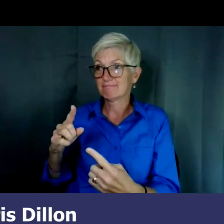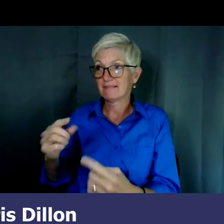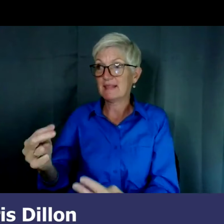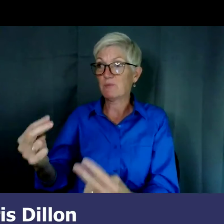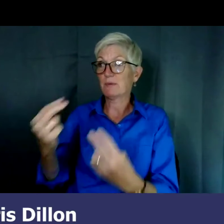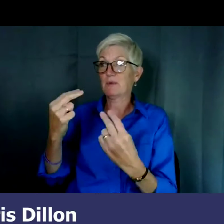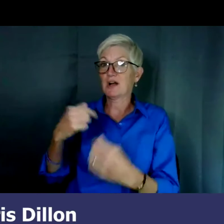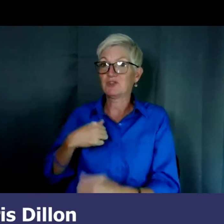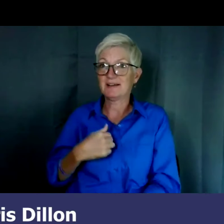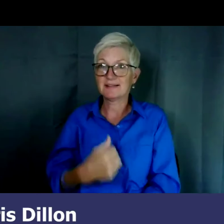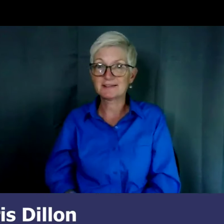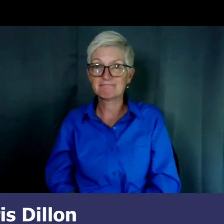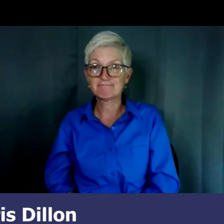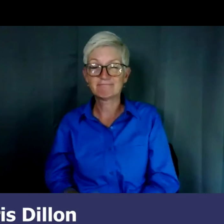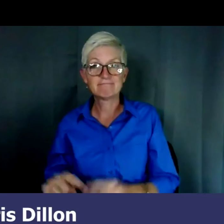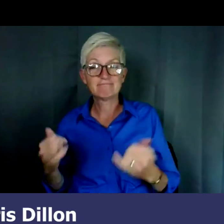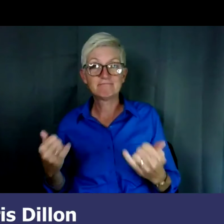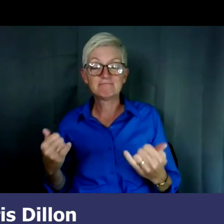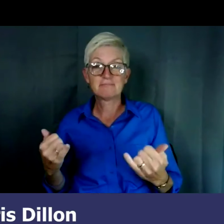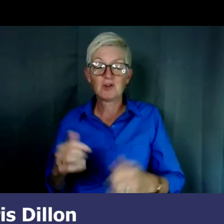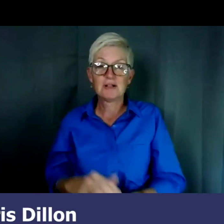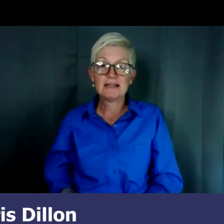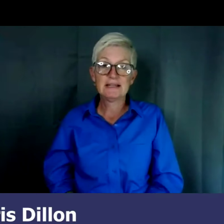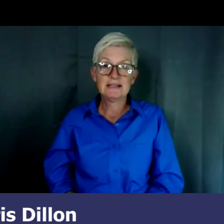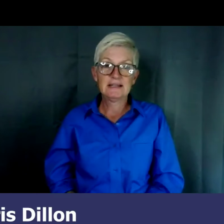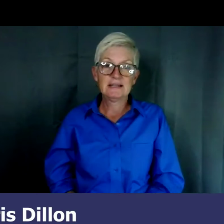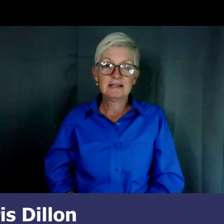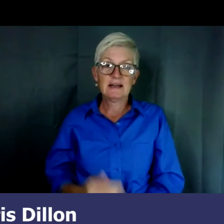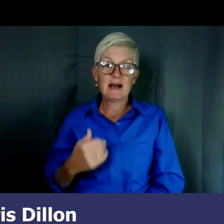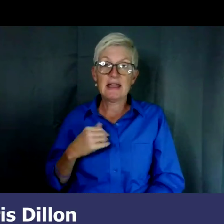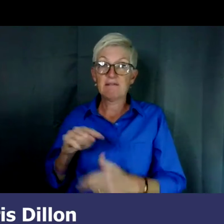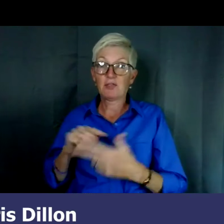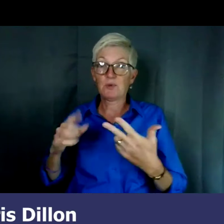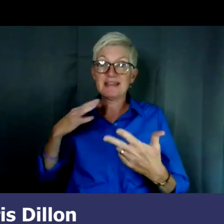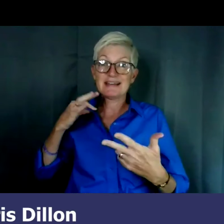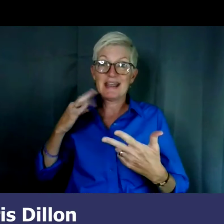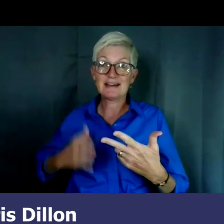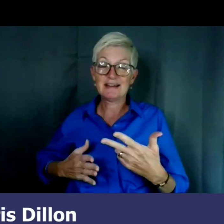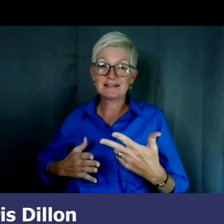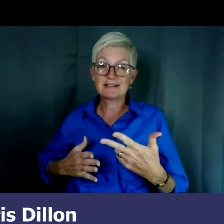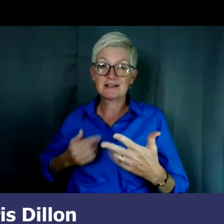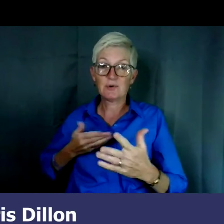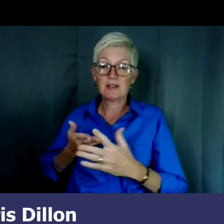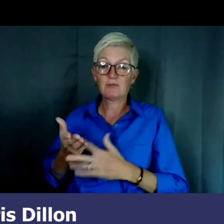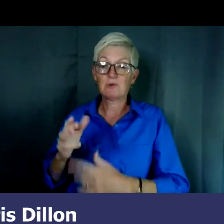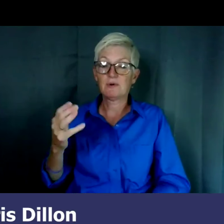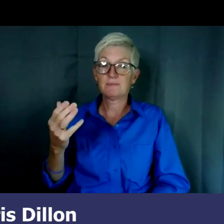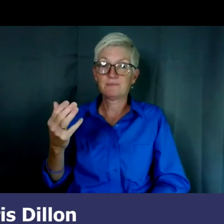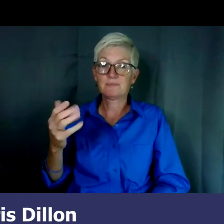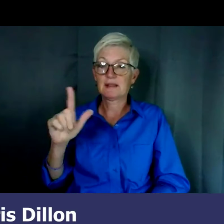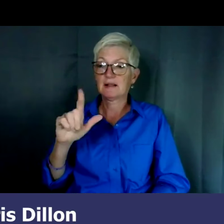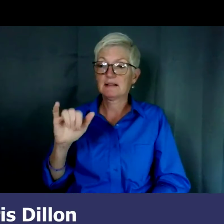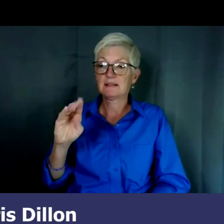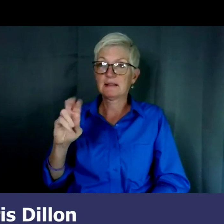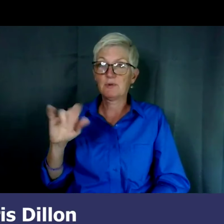this one. But currently, now I've got three candidates going through the Liberty, Missouri fulfillment